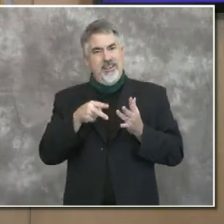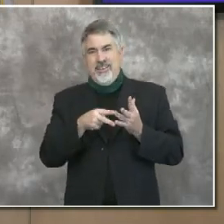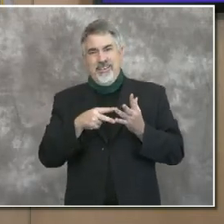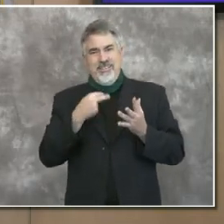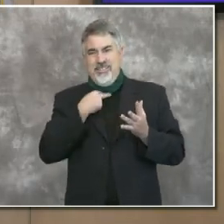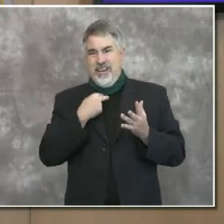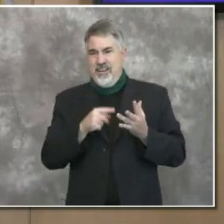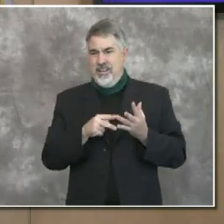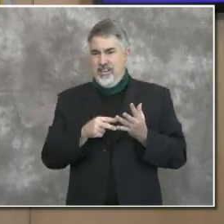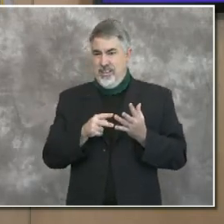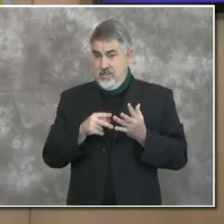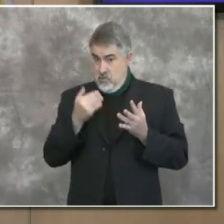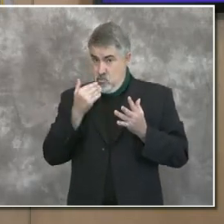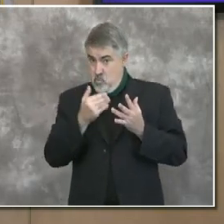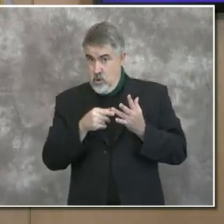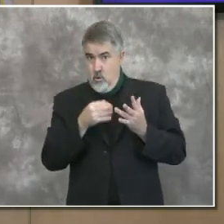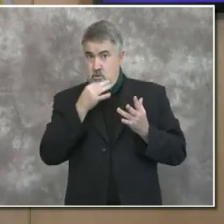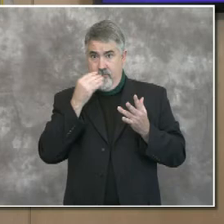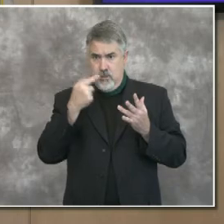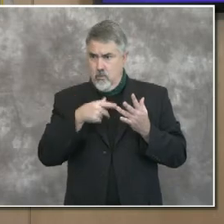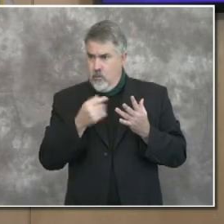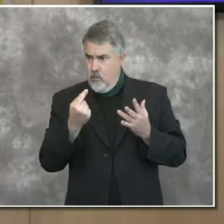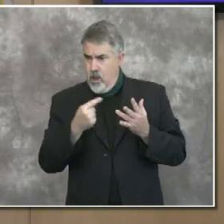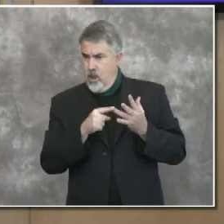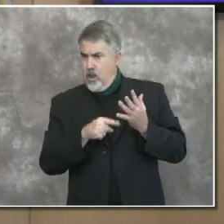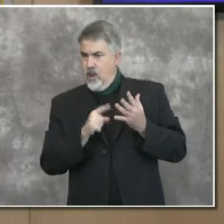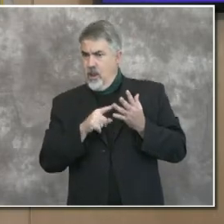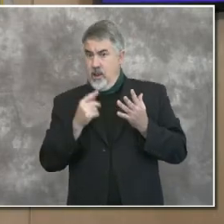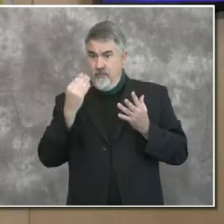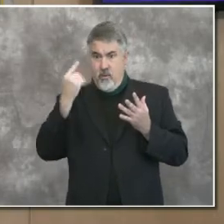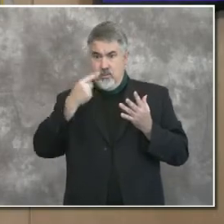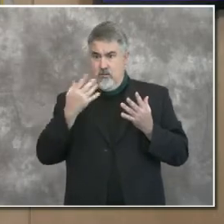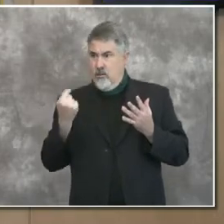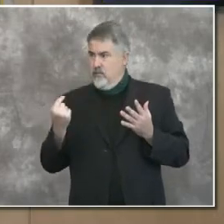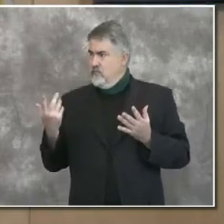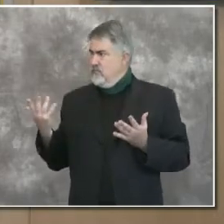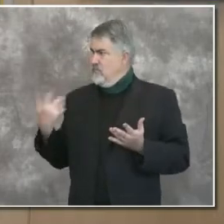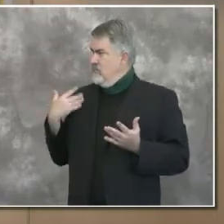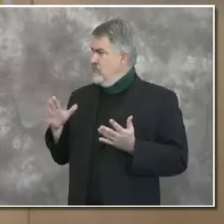you share that data again? Okay, Dr. Wooten's going to respond.